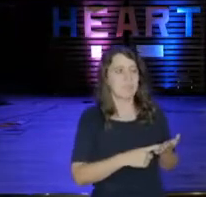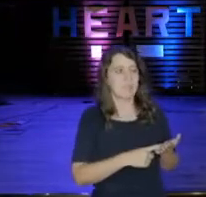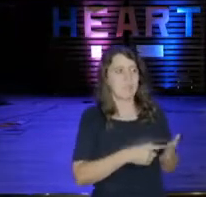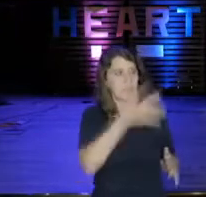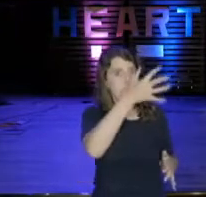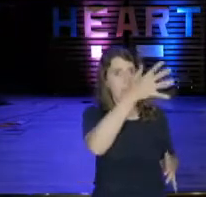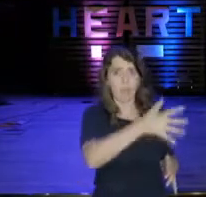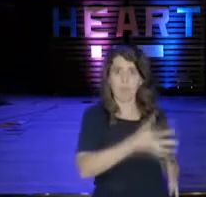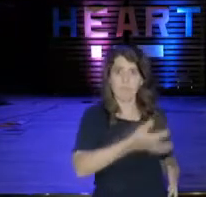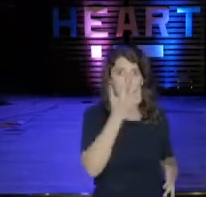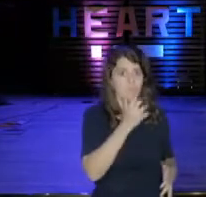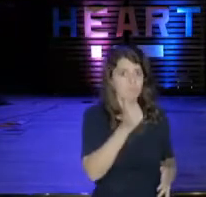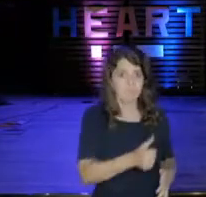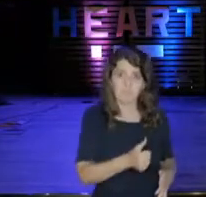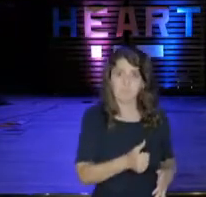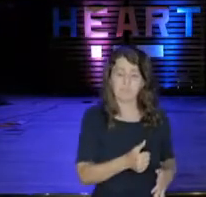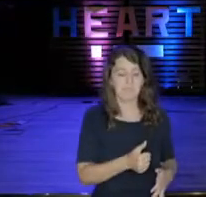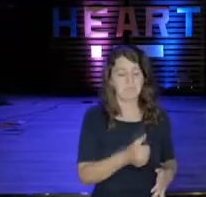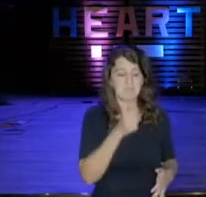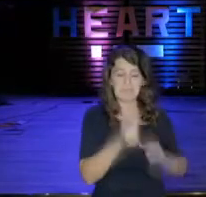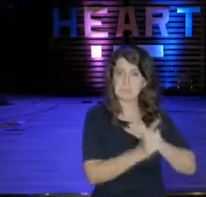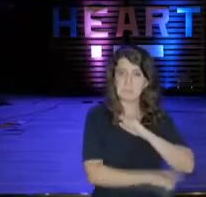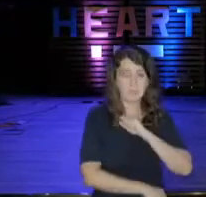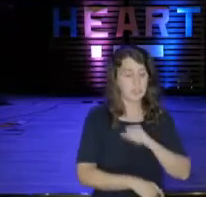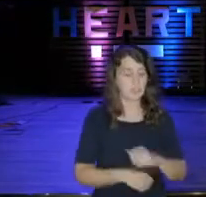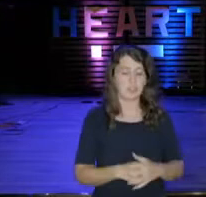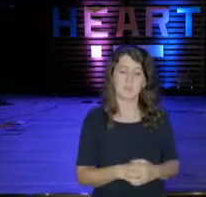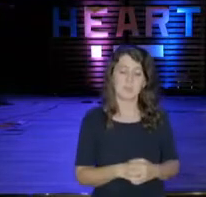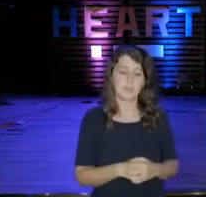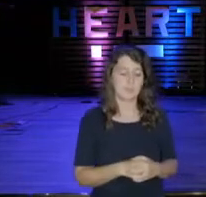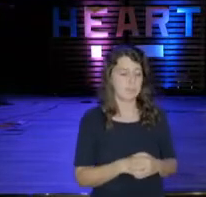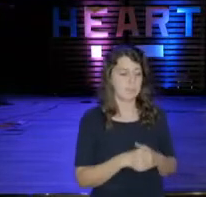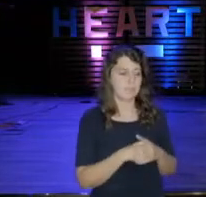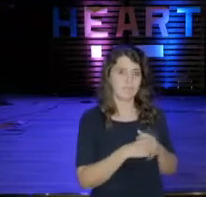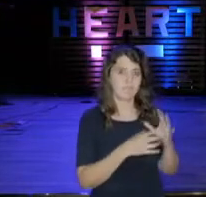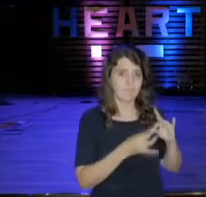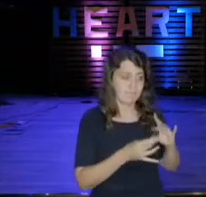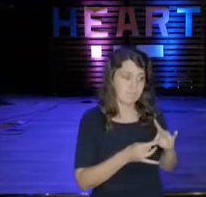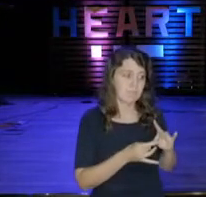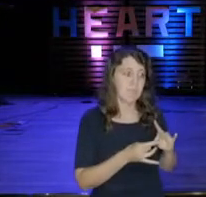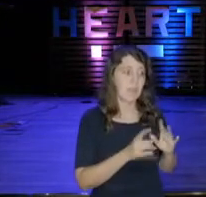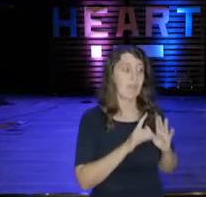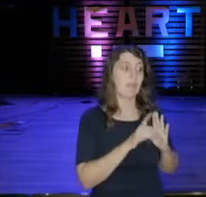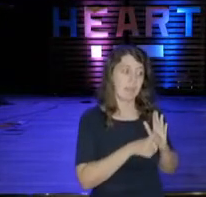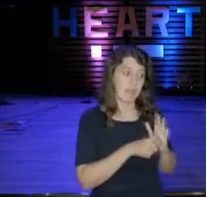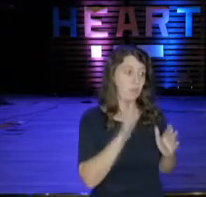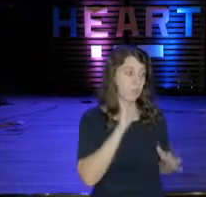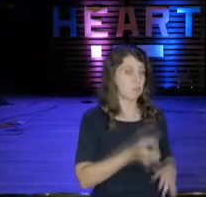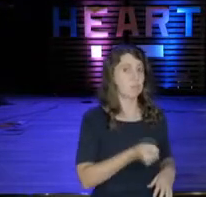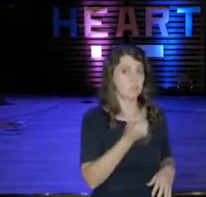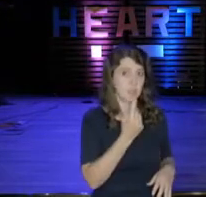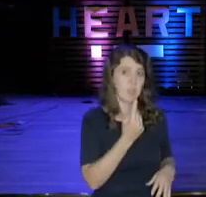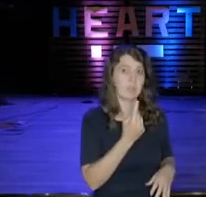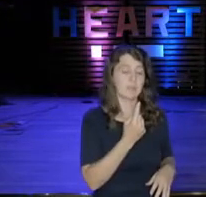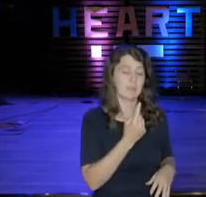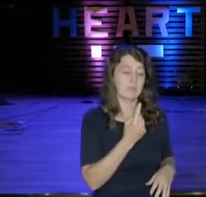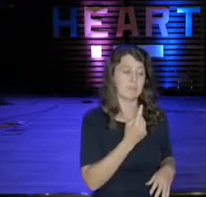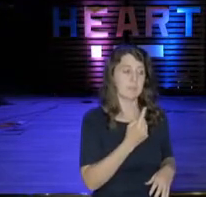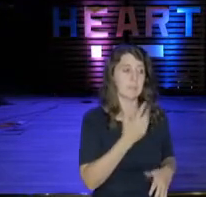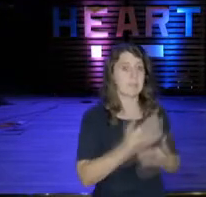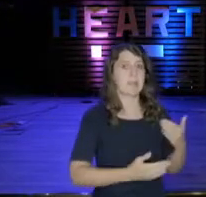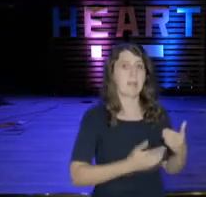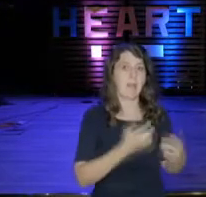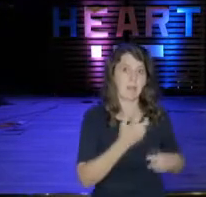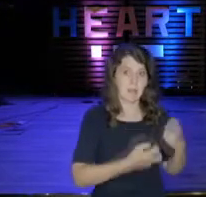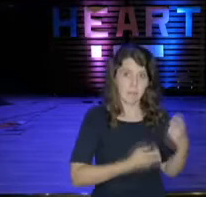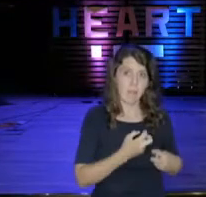not angry. He didn't attempt to punish him. He simply said, "You'll learn one day that it's much harder to be kind than